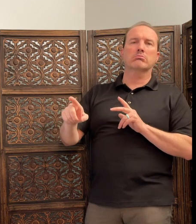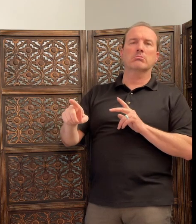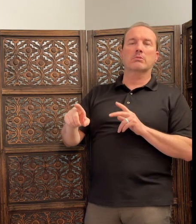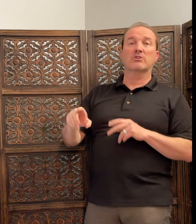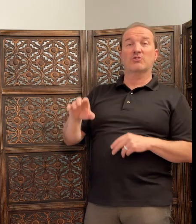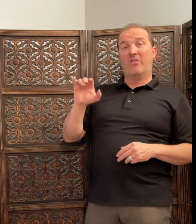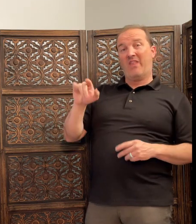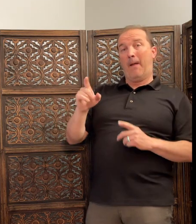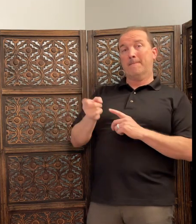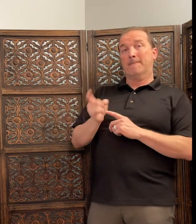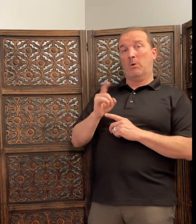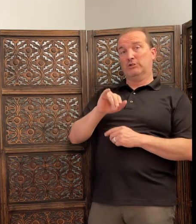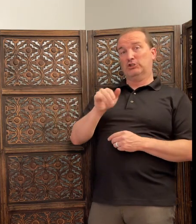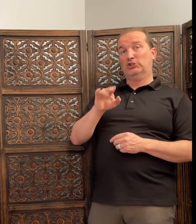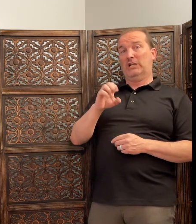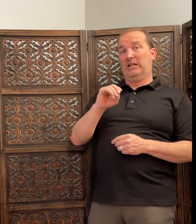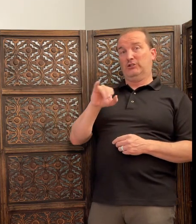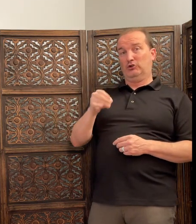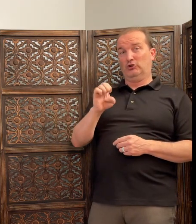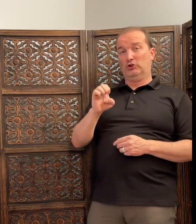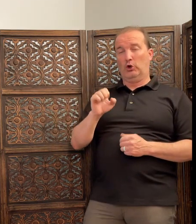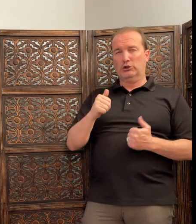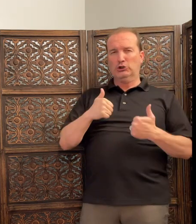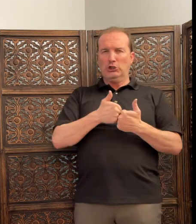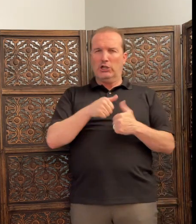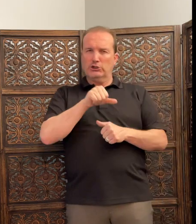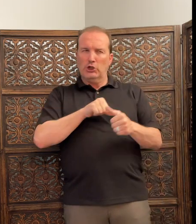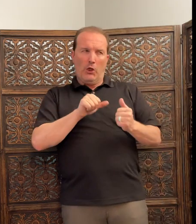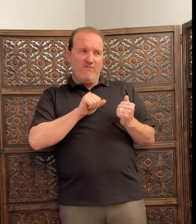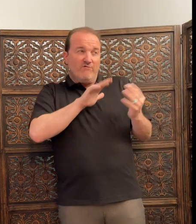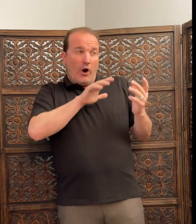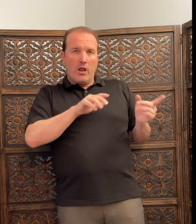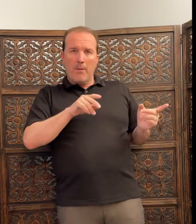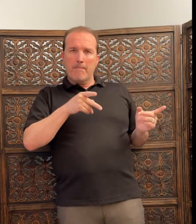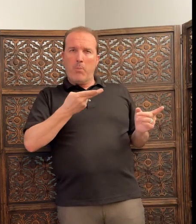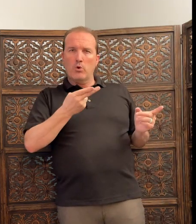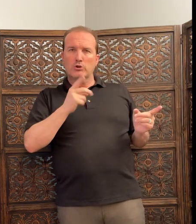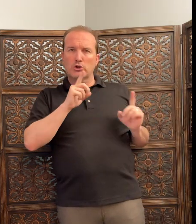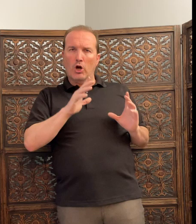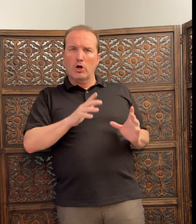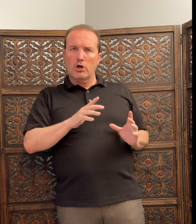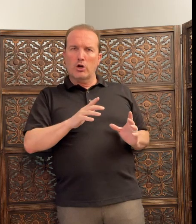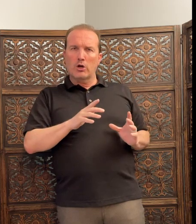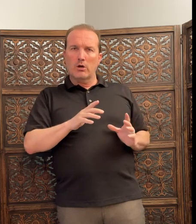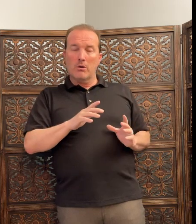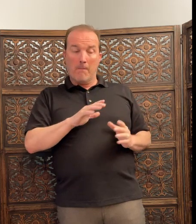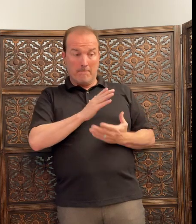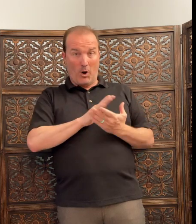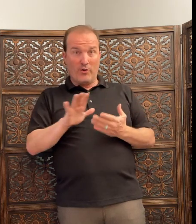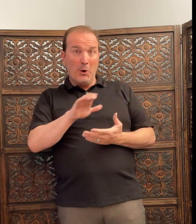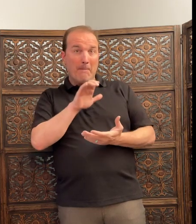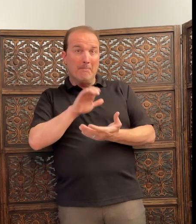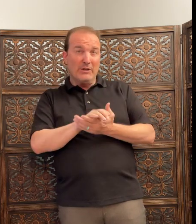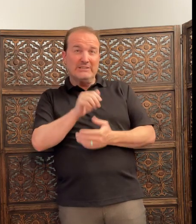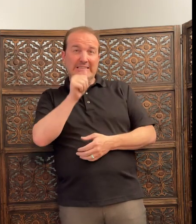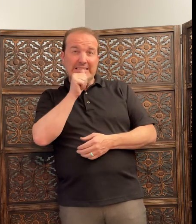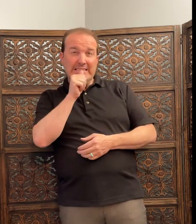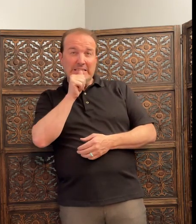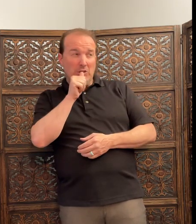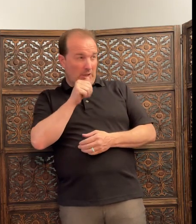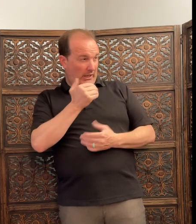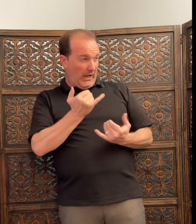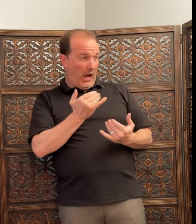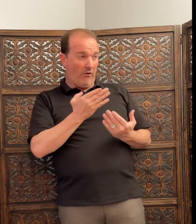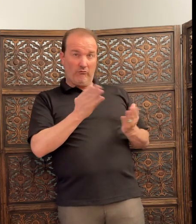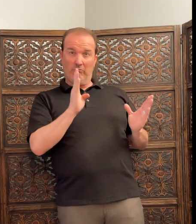In this moment, Janie and Joe challenge each other in front of the porch talkers. Aspects of their marriage that had never been revealed